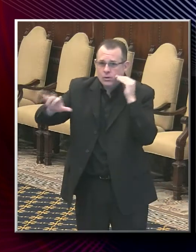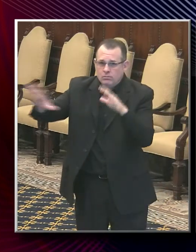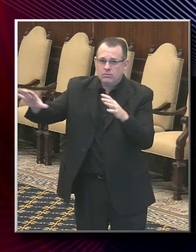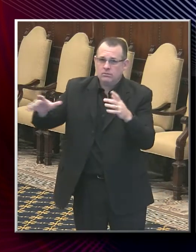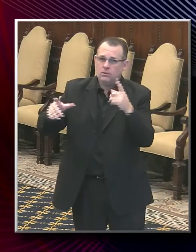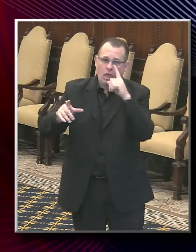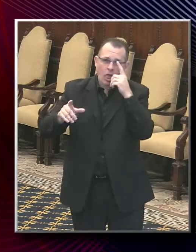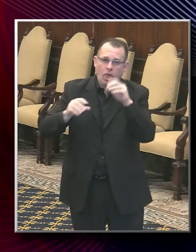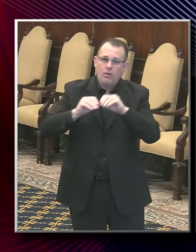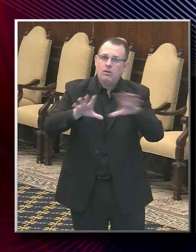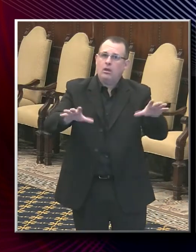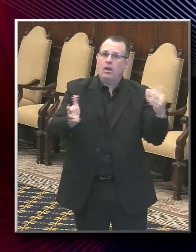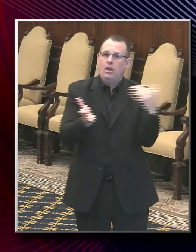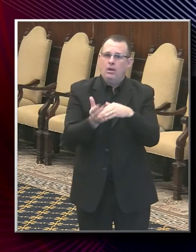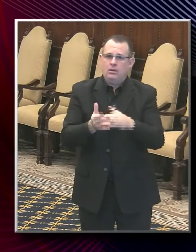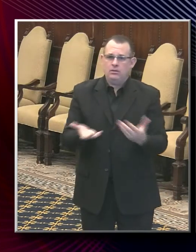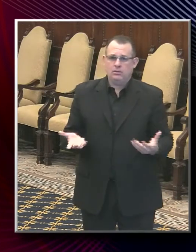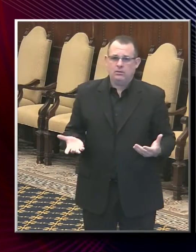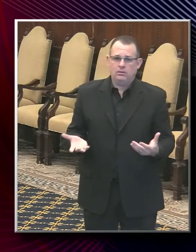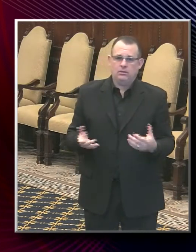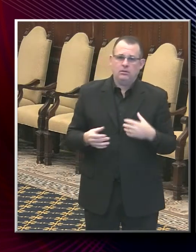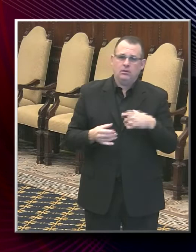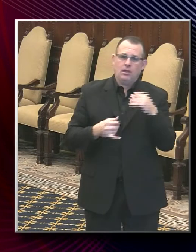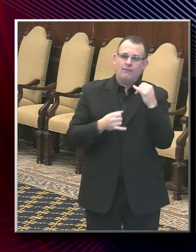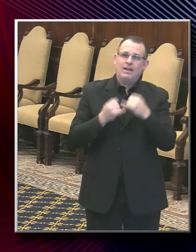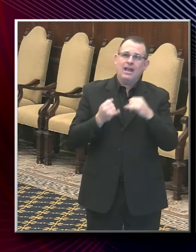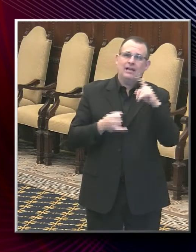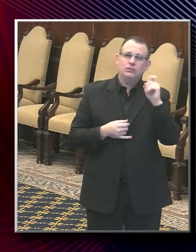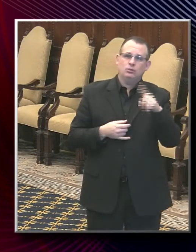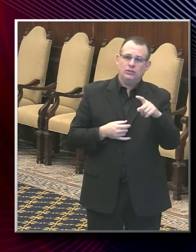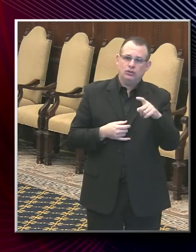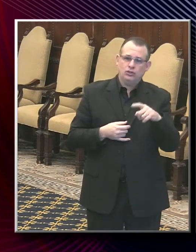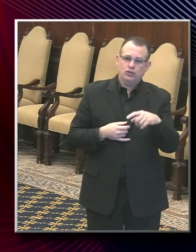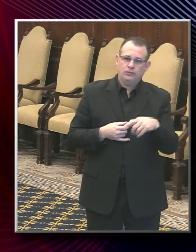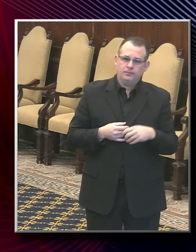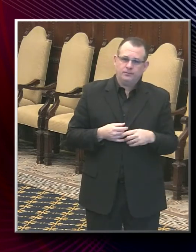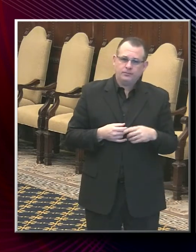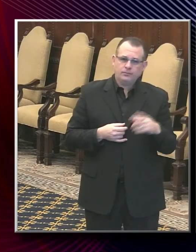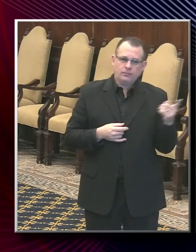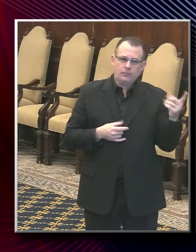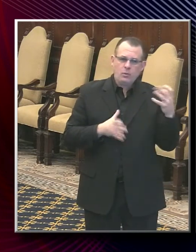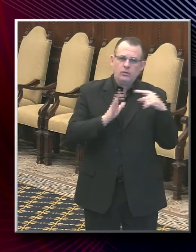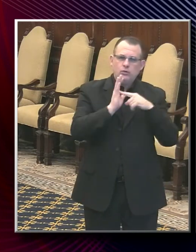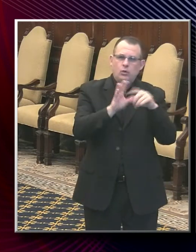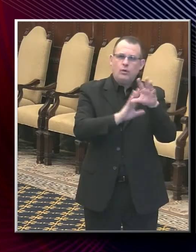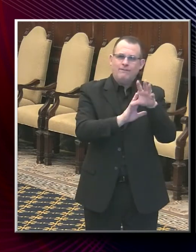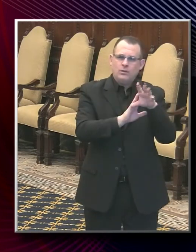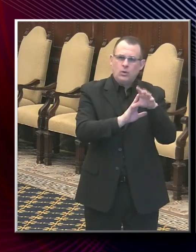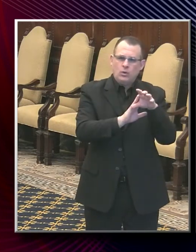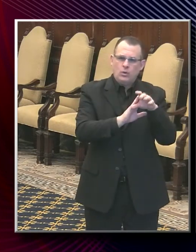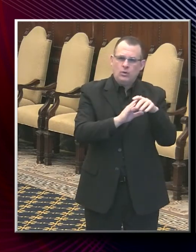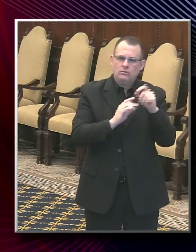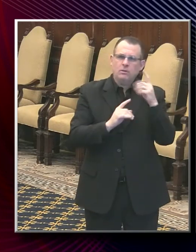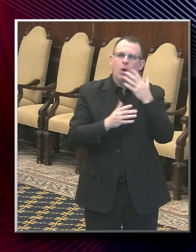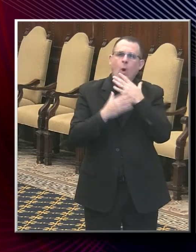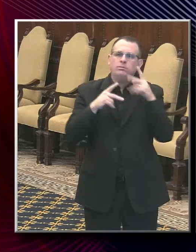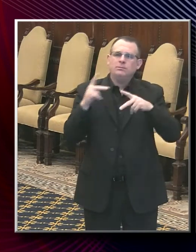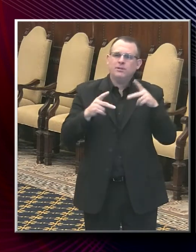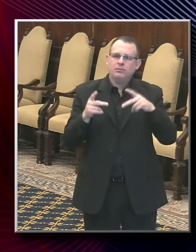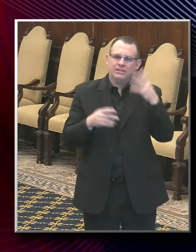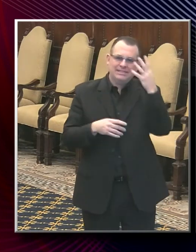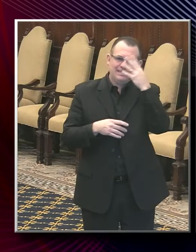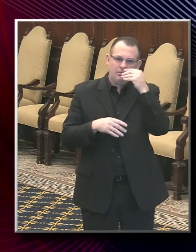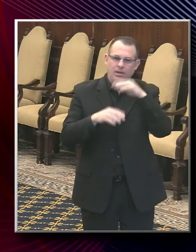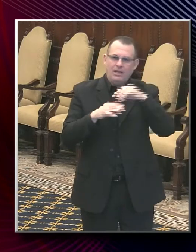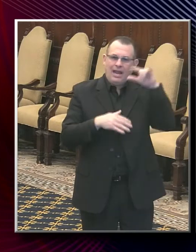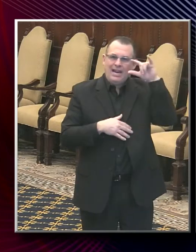Also, my next question is, last night on CBS, we aired some video of some homeless people who were sleeping in the airport terminals.